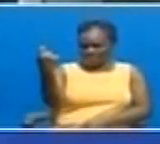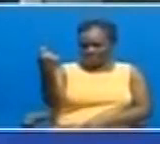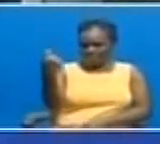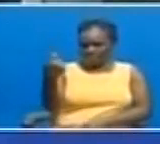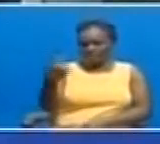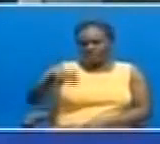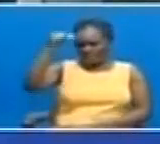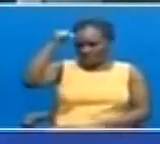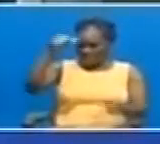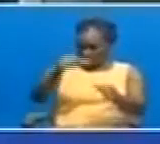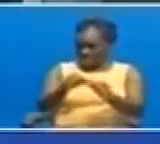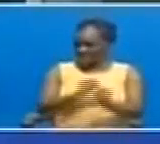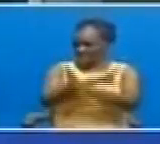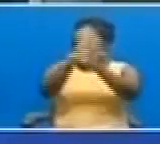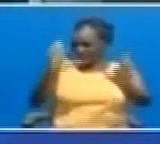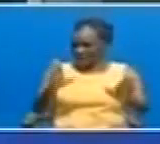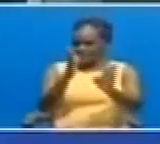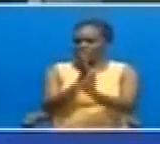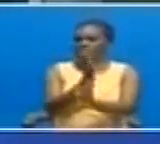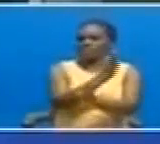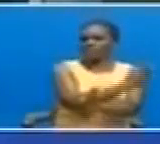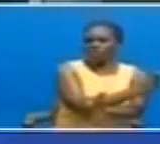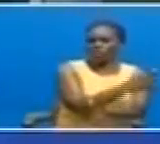Kenyans will recall that prior to